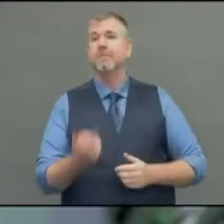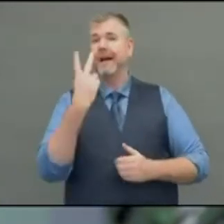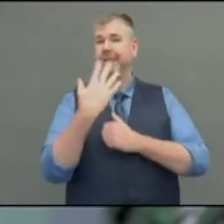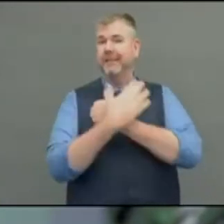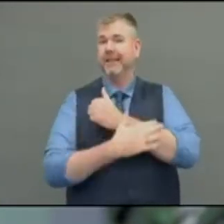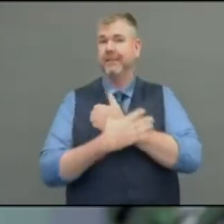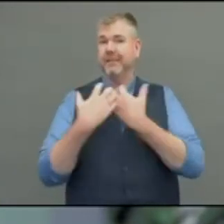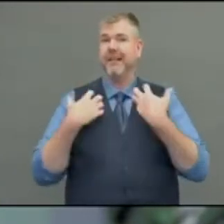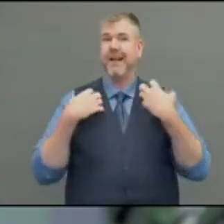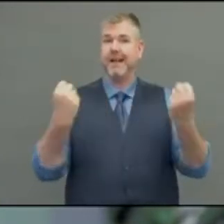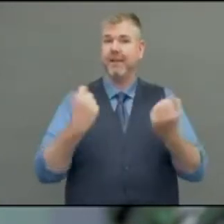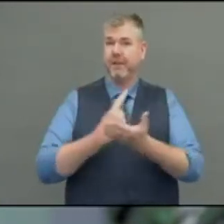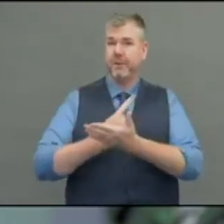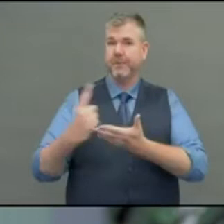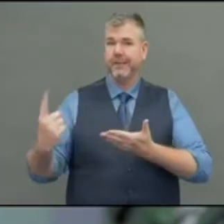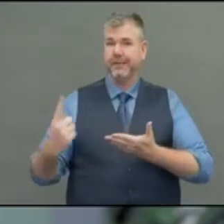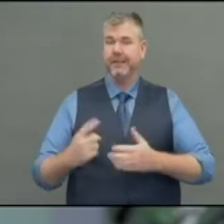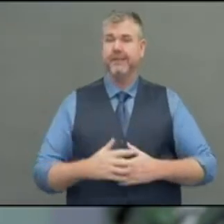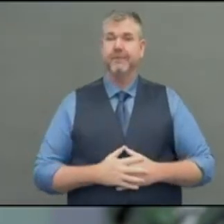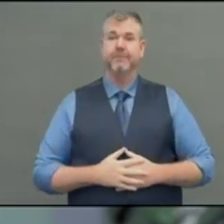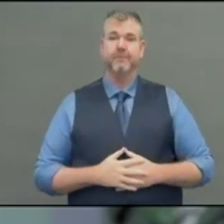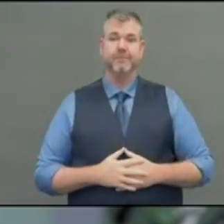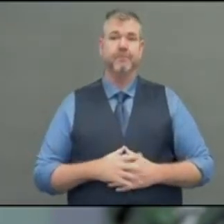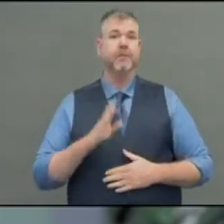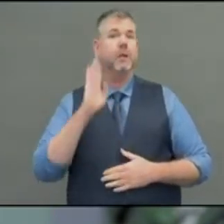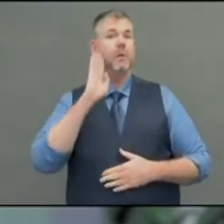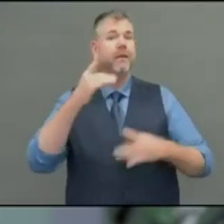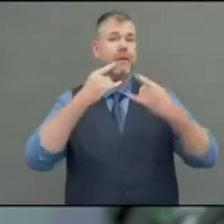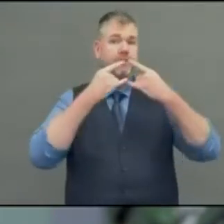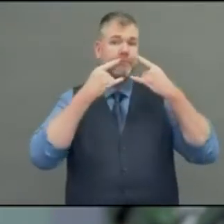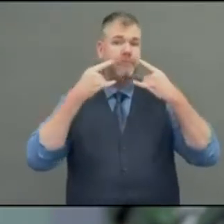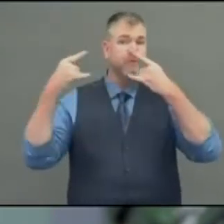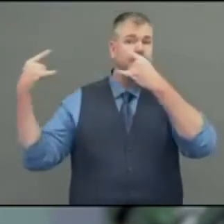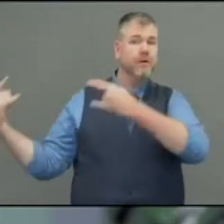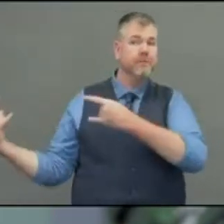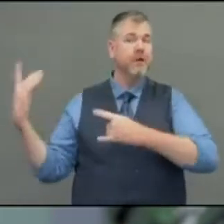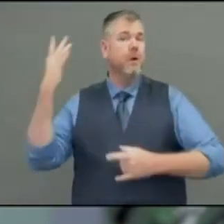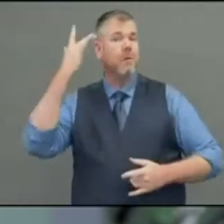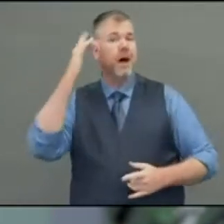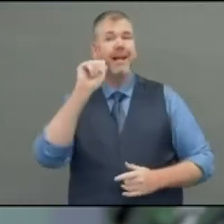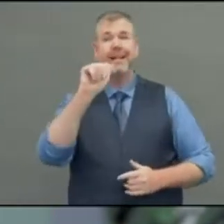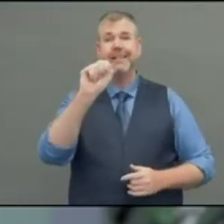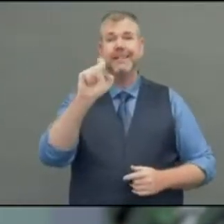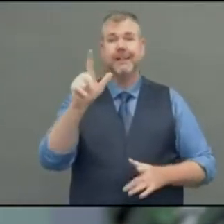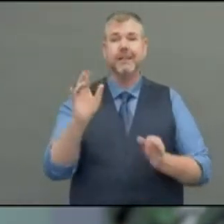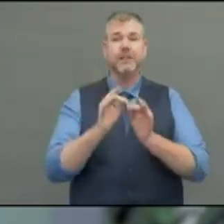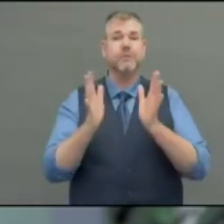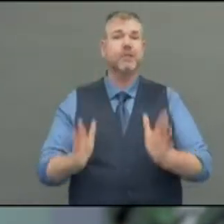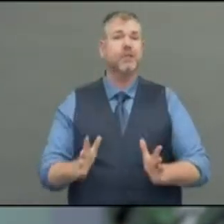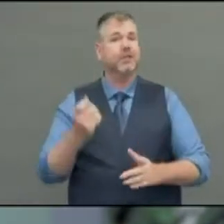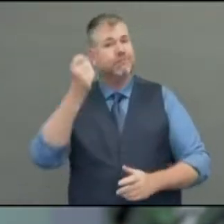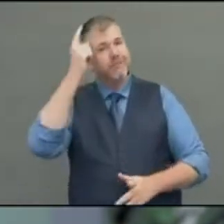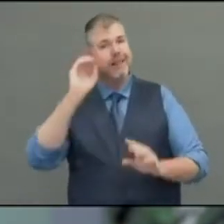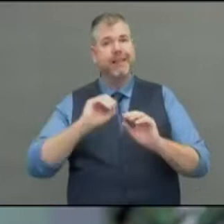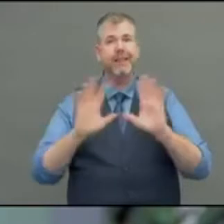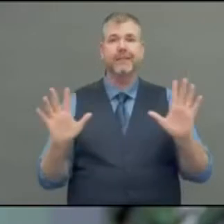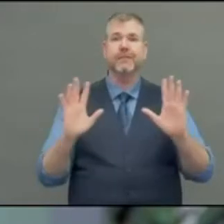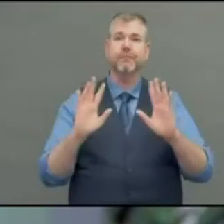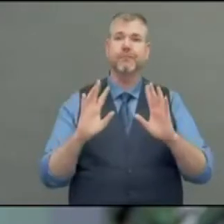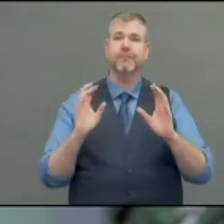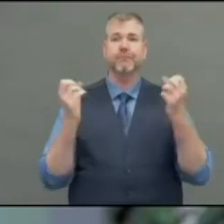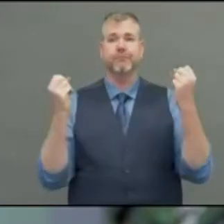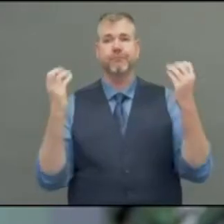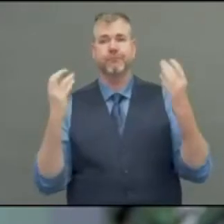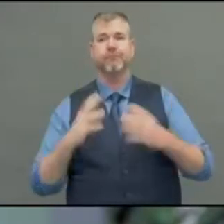removing my face covering so that way our ASL interpreters understand what I'm saying, and so you can also